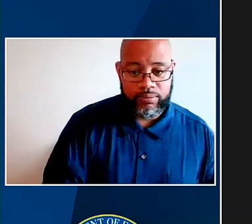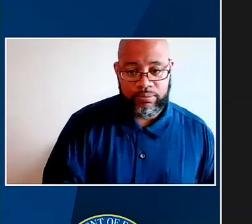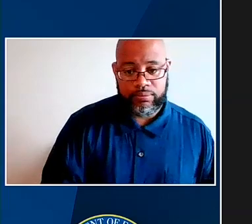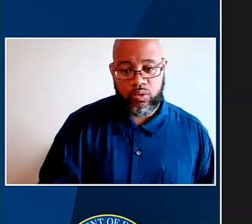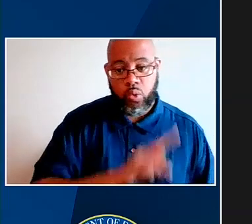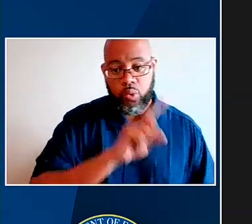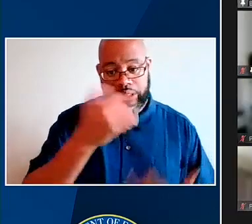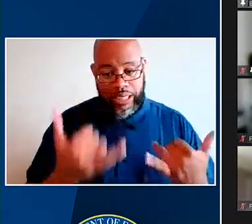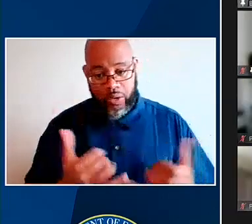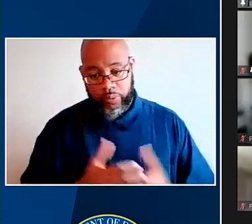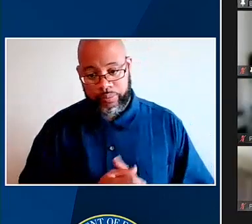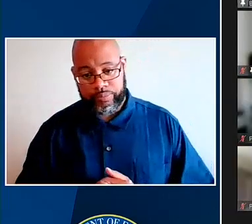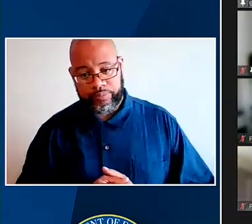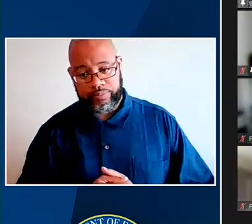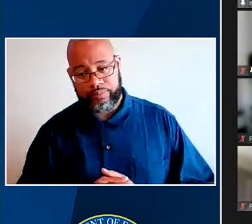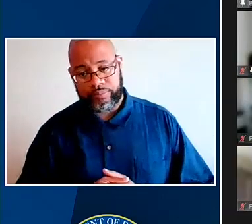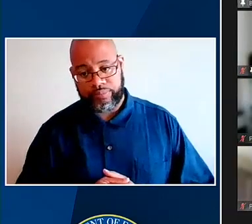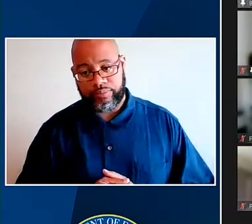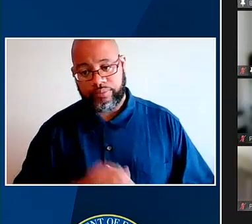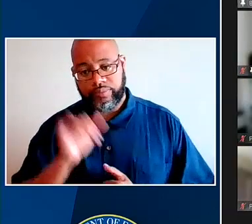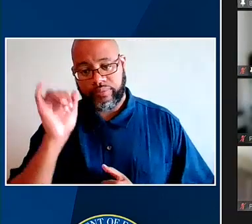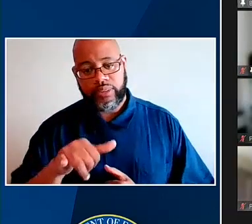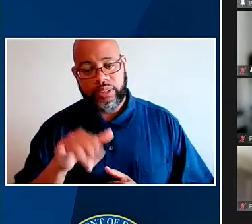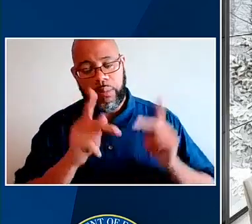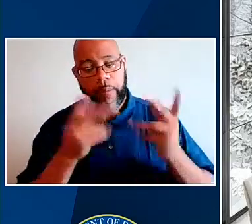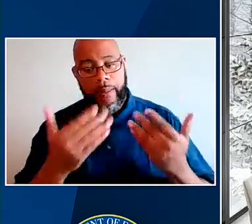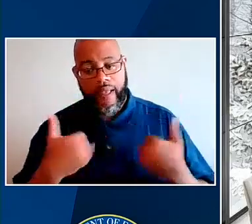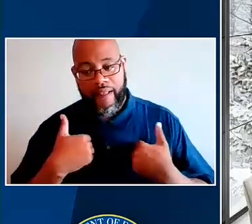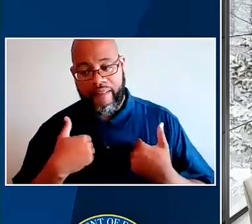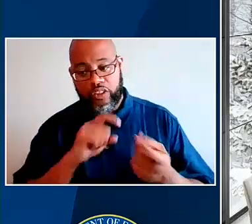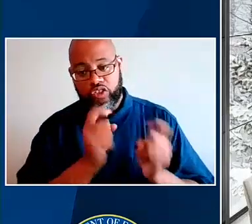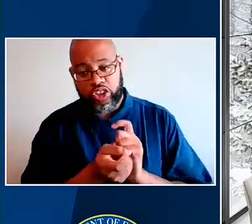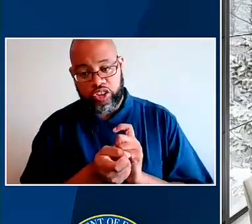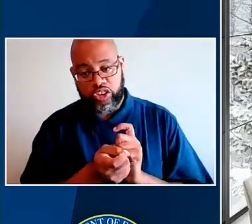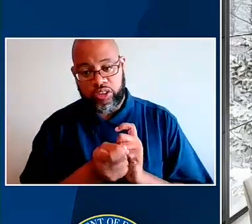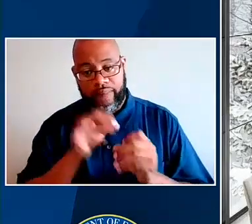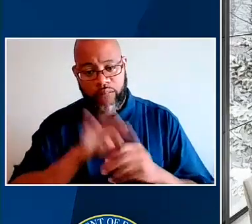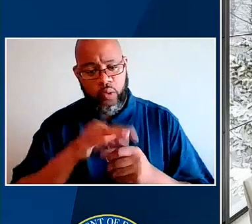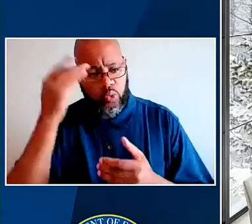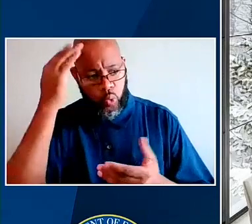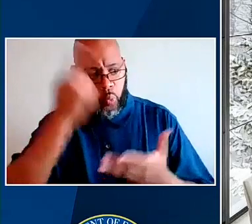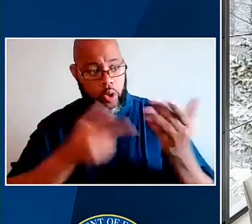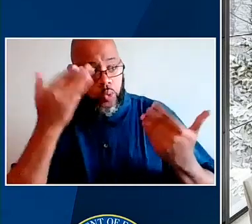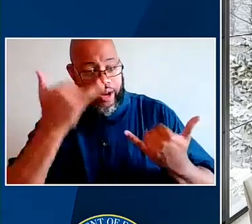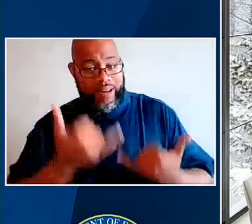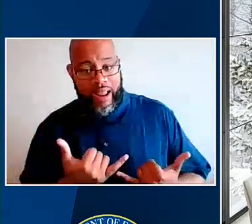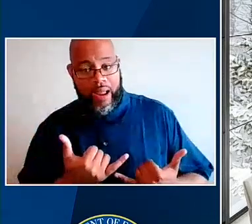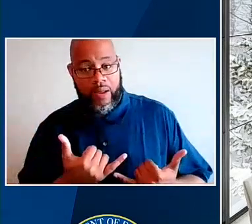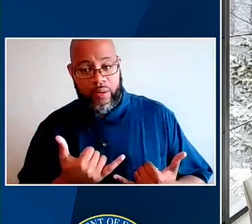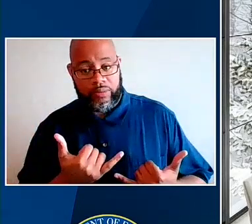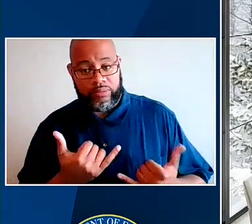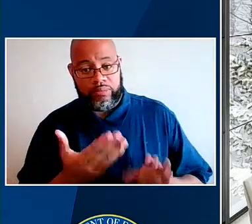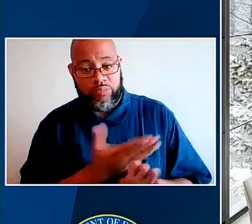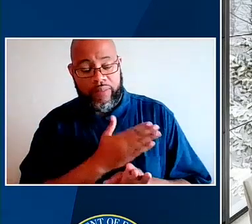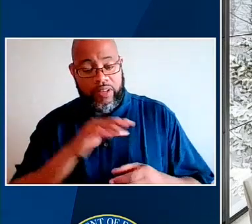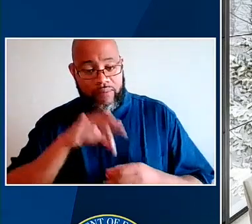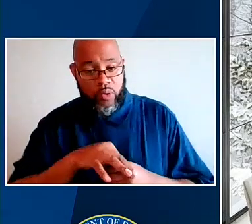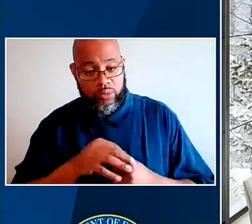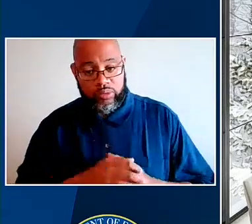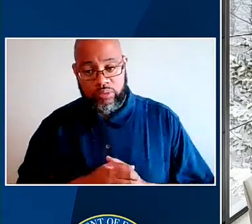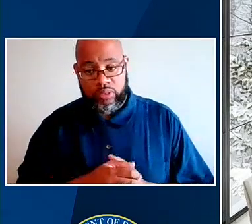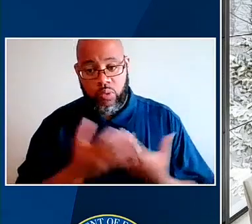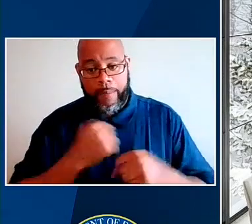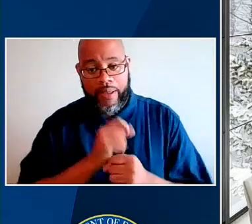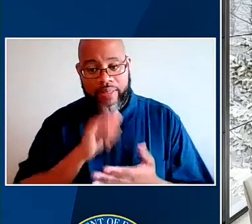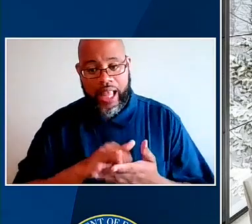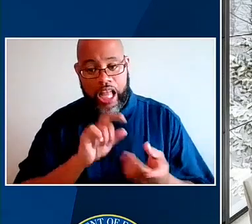hand that people might have changed their votes knowing what they know now compared to a previous vote and want to make that